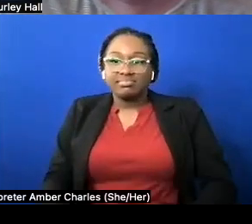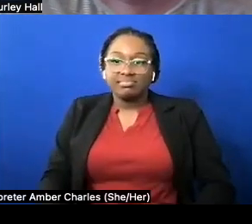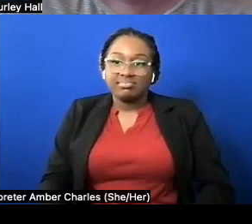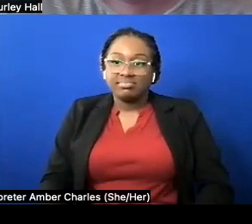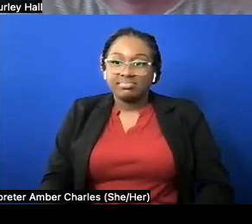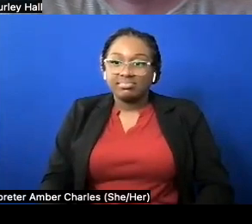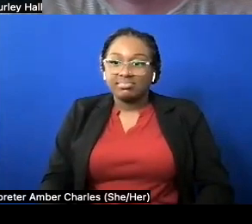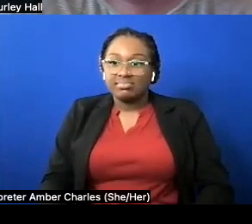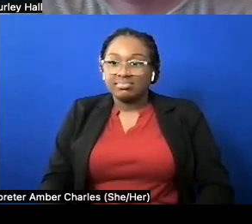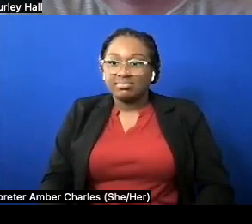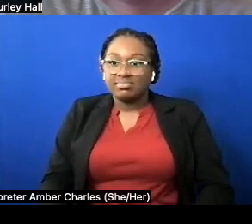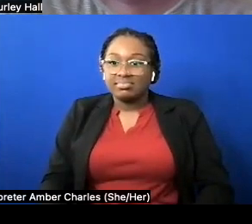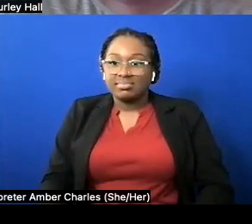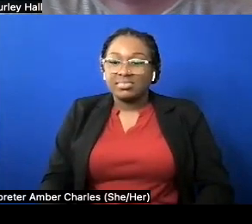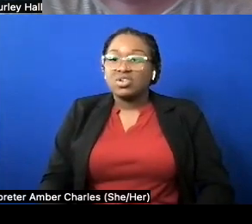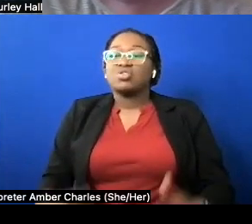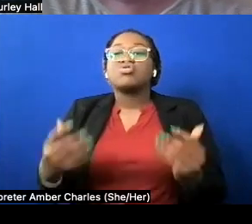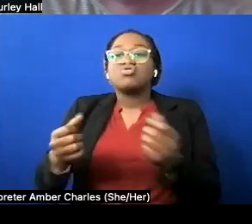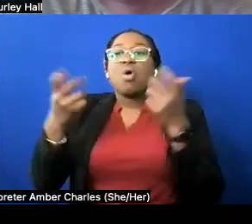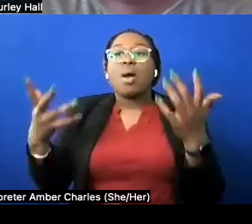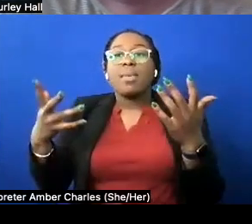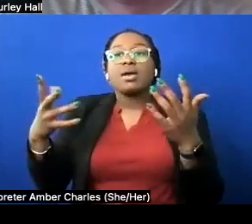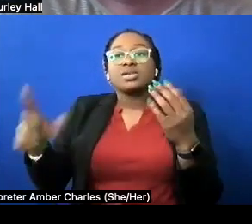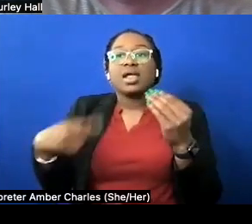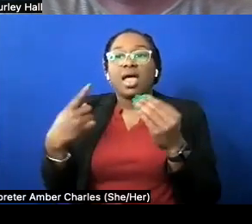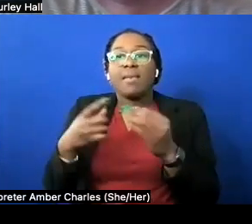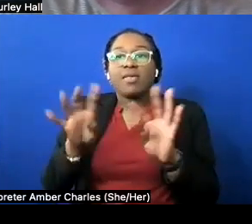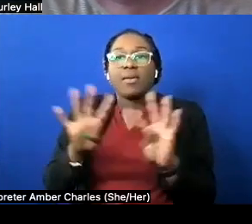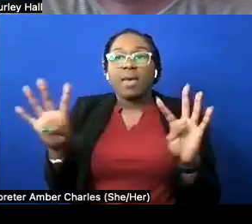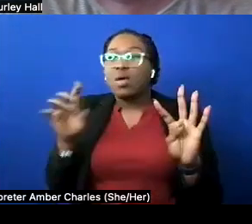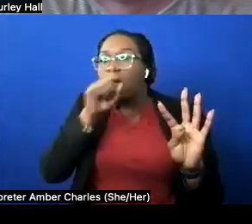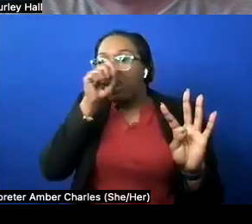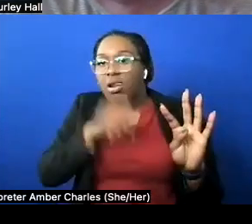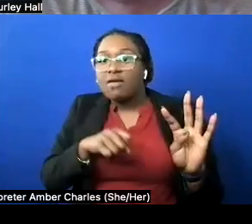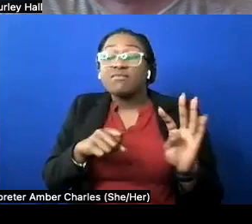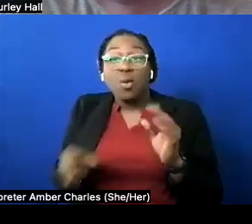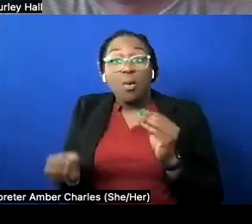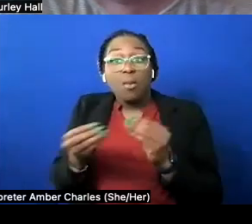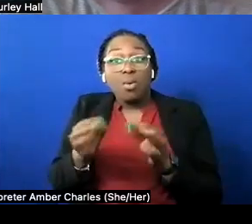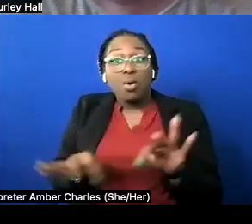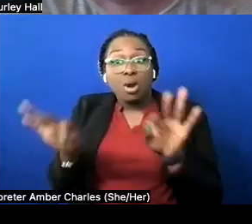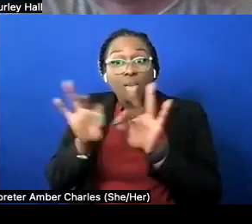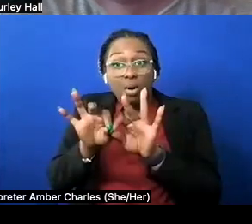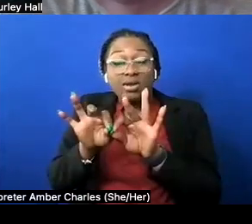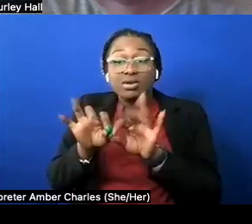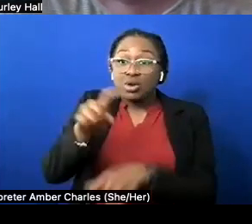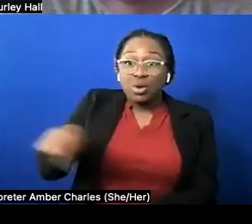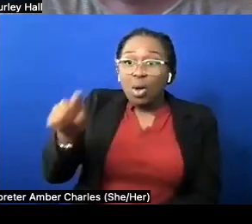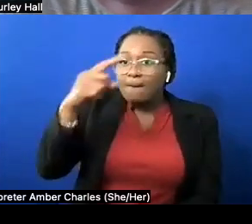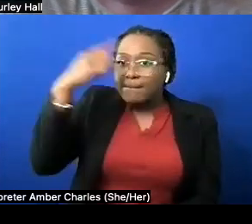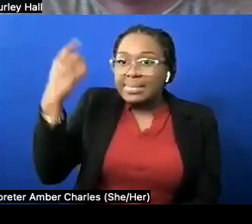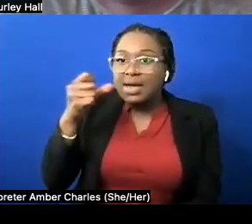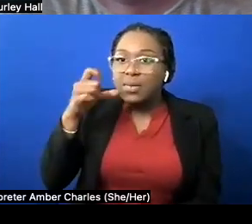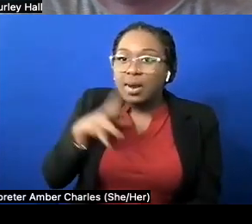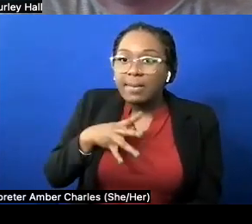there's just so much about this panel that I love. More importantly, what I love is that you are all Black women. Black women are the